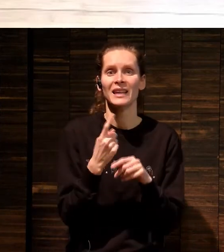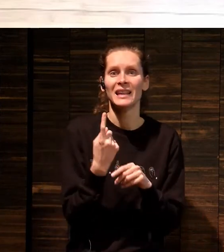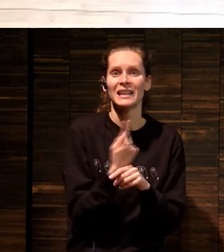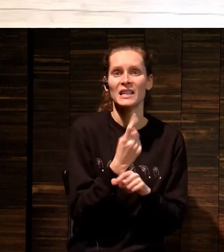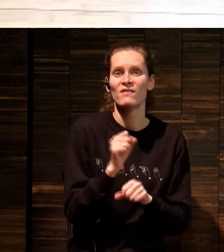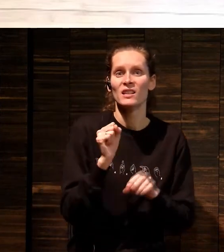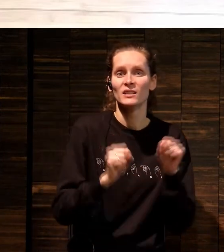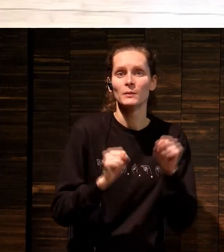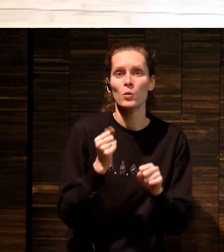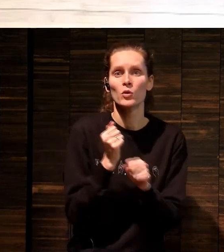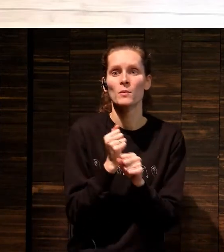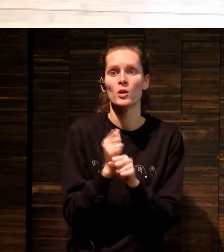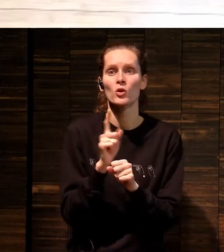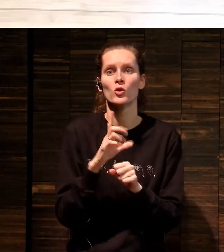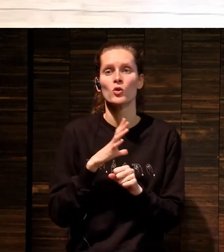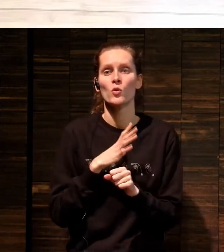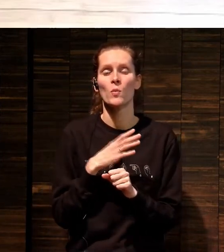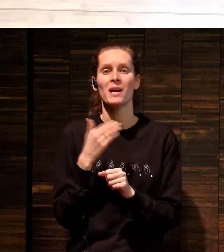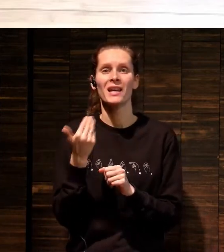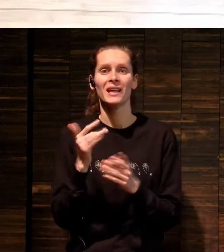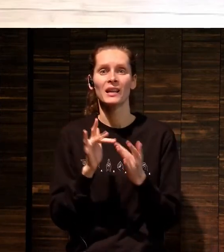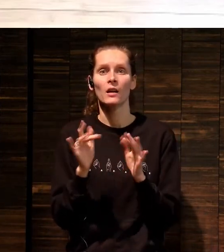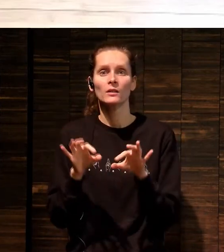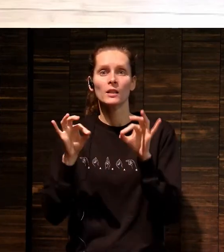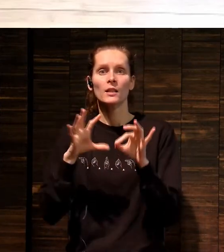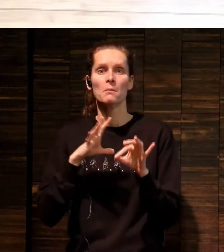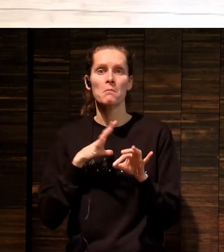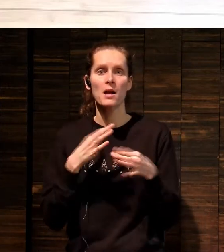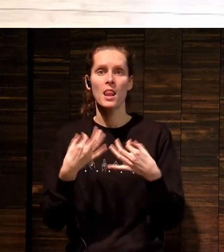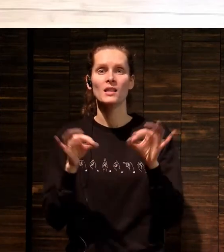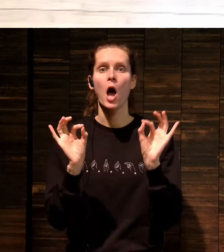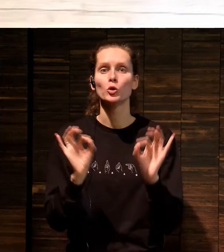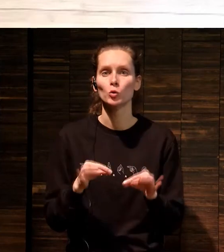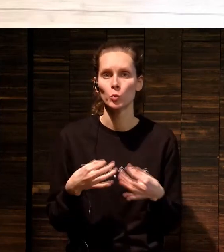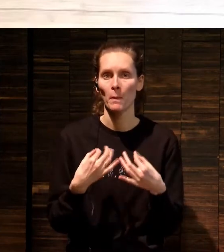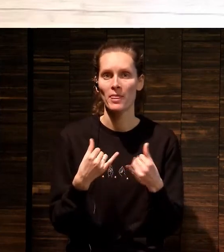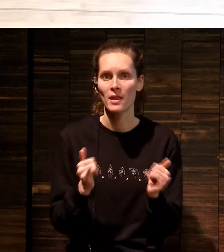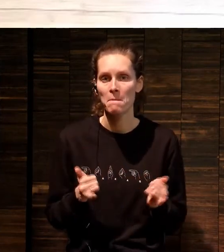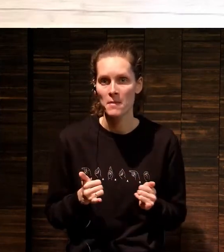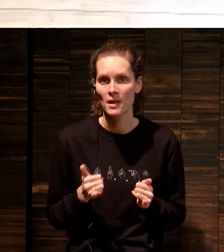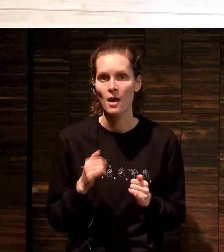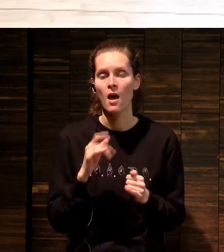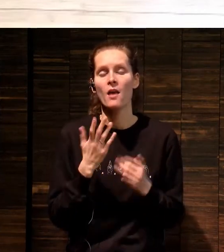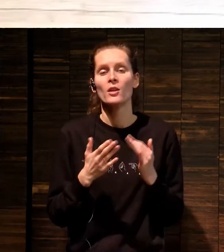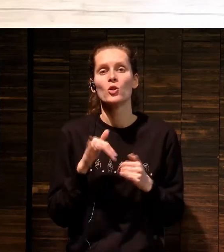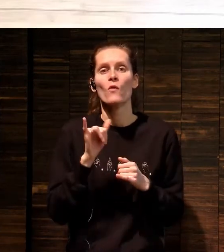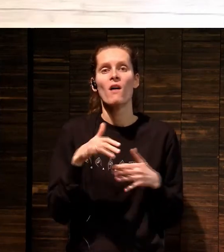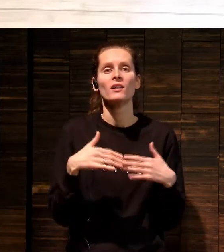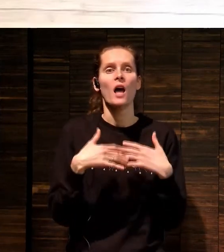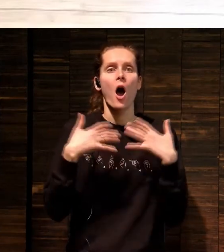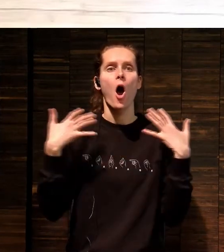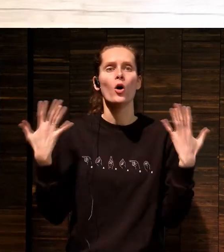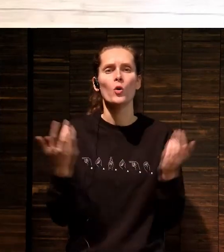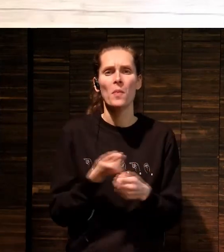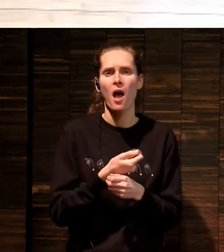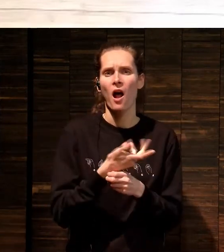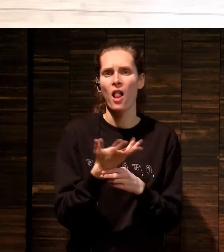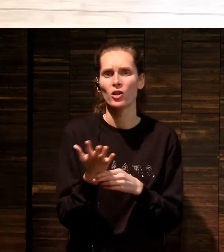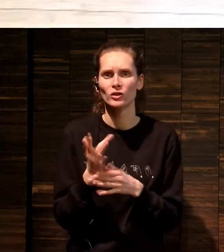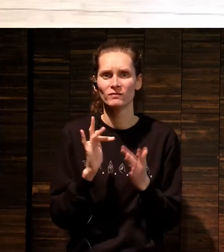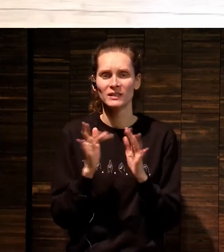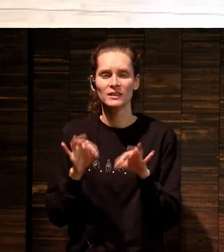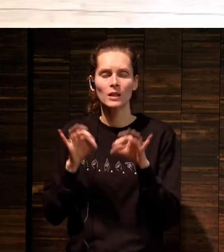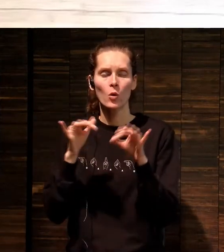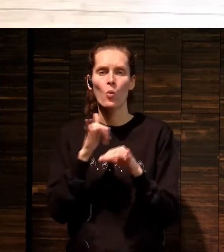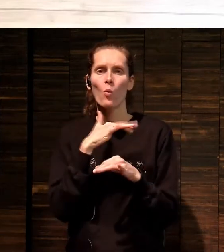you've got sort of a backlog of sites, you know, some organizations have thousands and thousands of sites, there's no